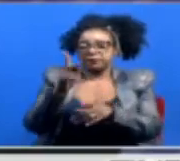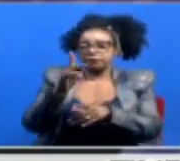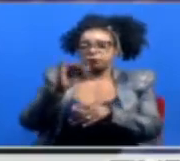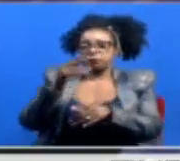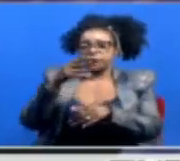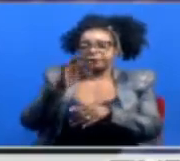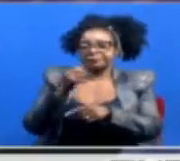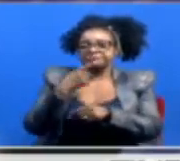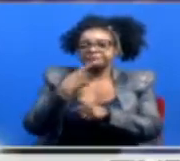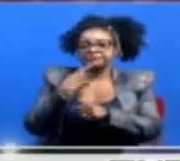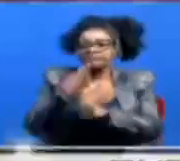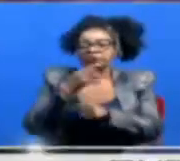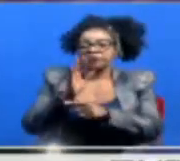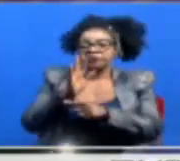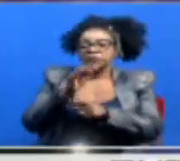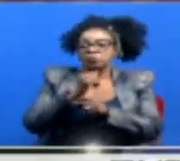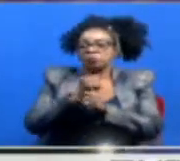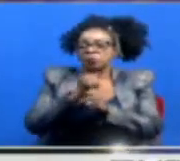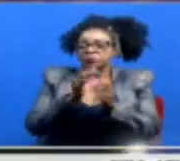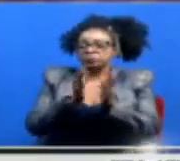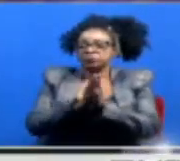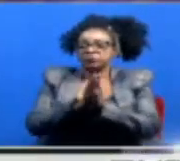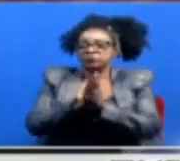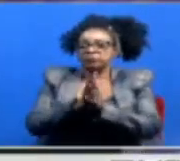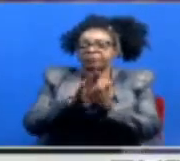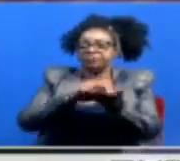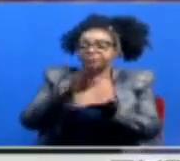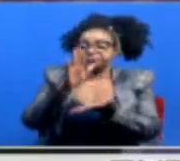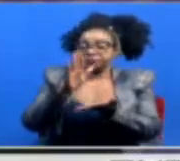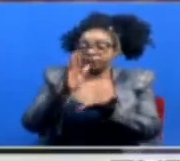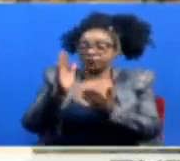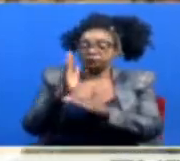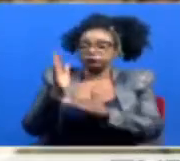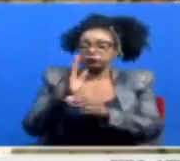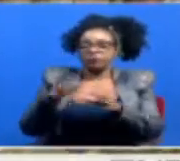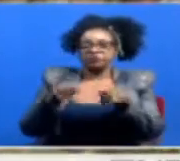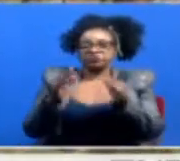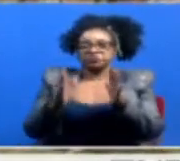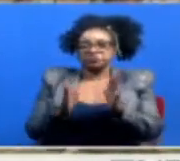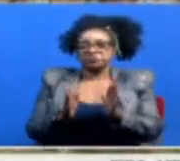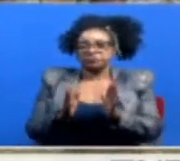NPR graduates work alongside multi-agency security officers.